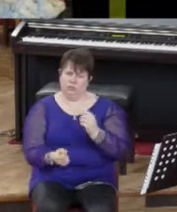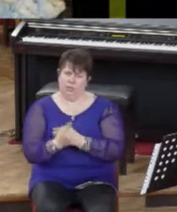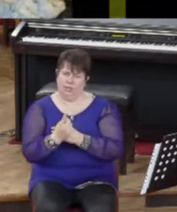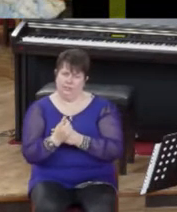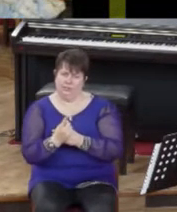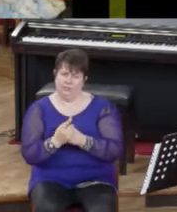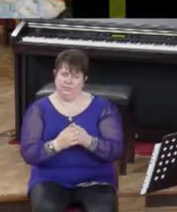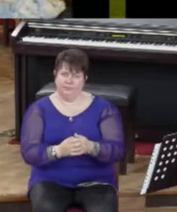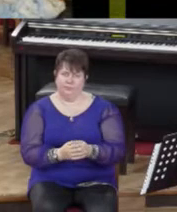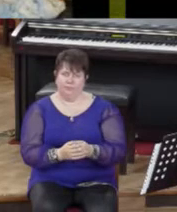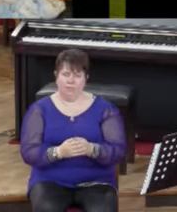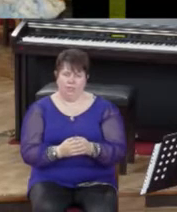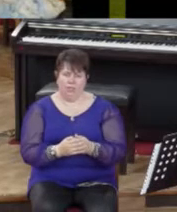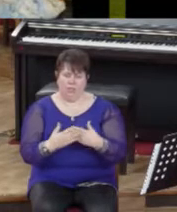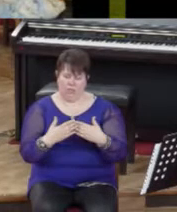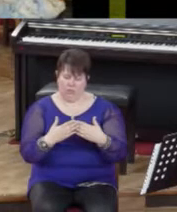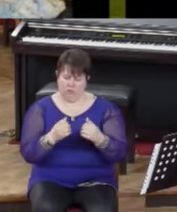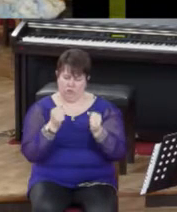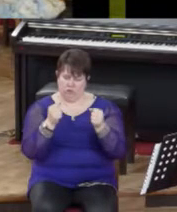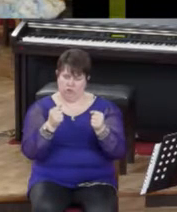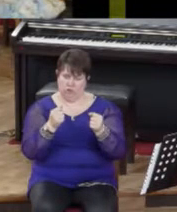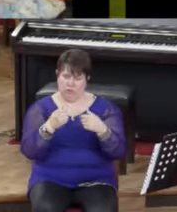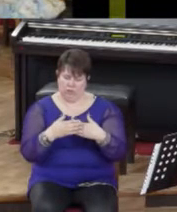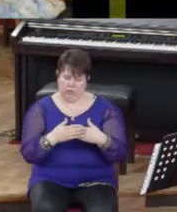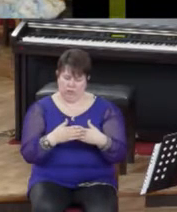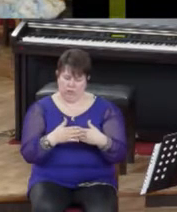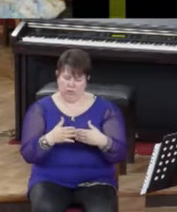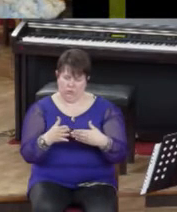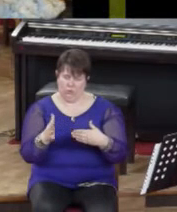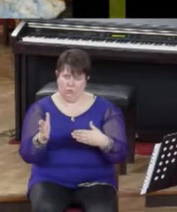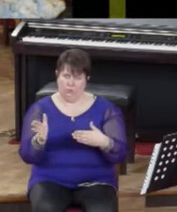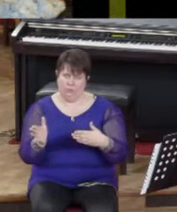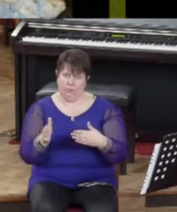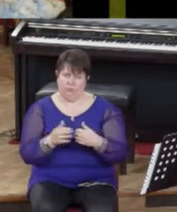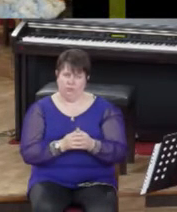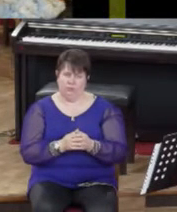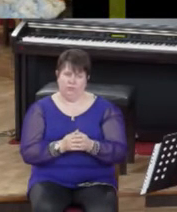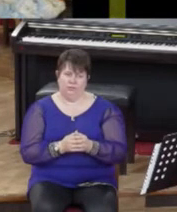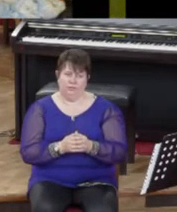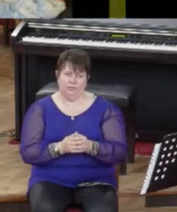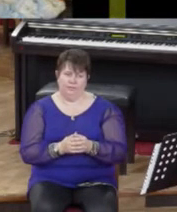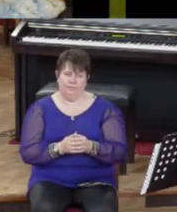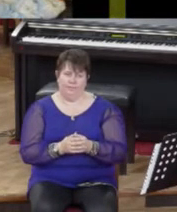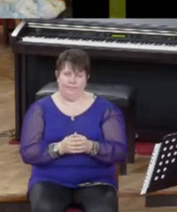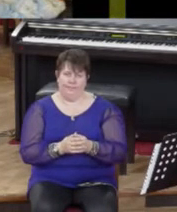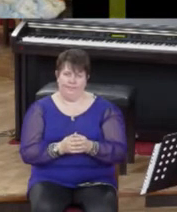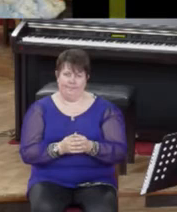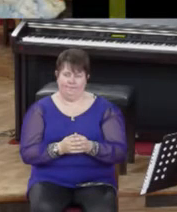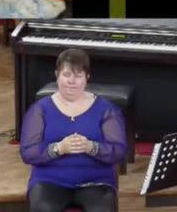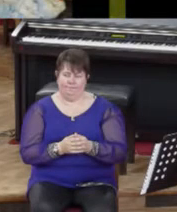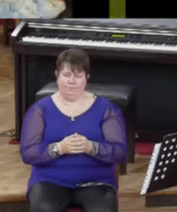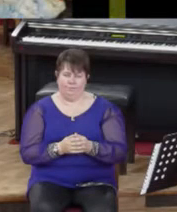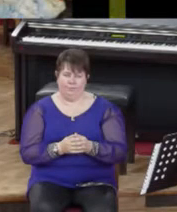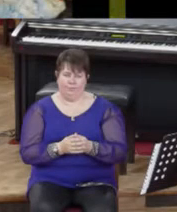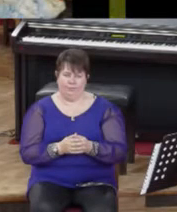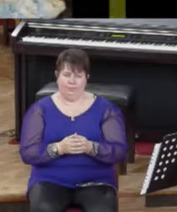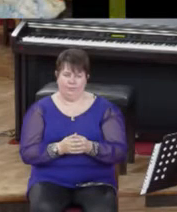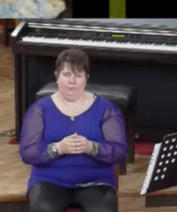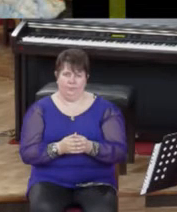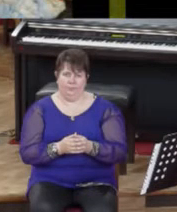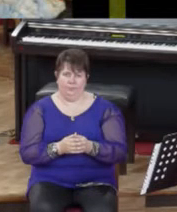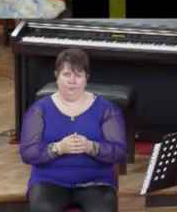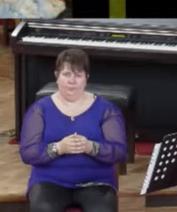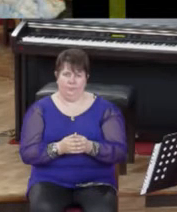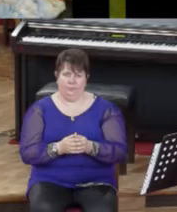incredible happens. The gates of the prison cell in which they are flung open.